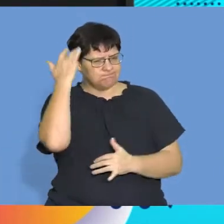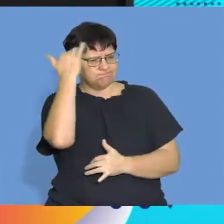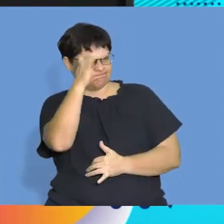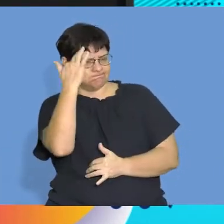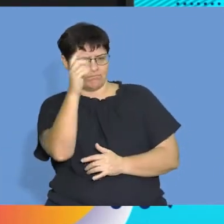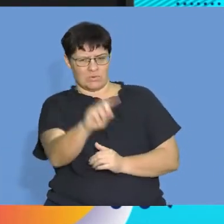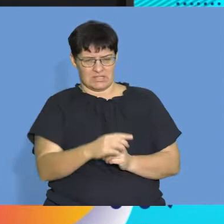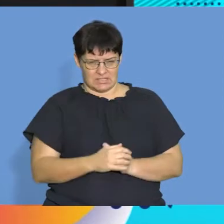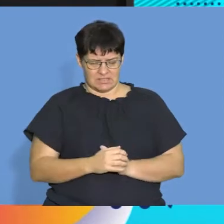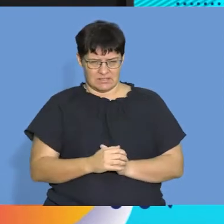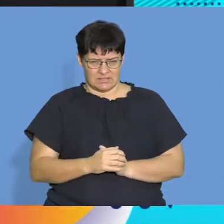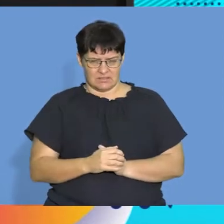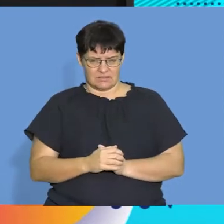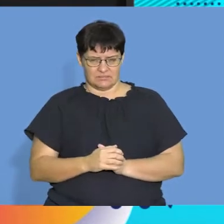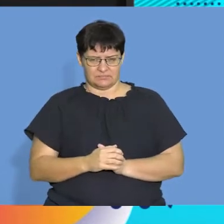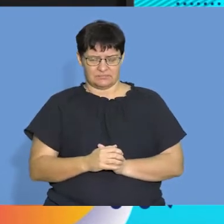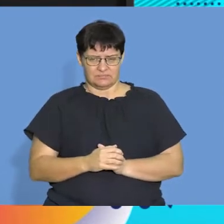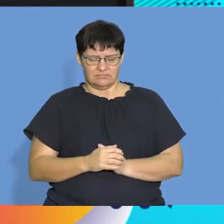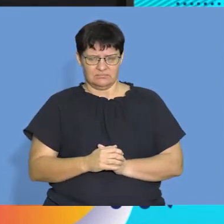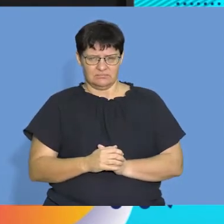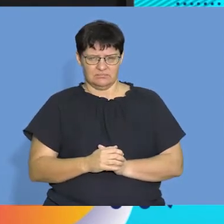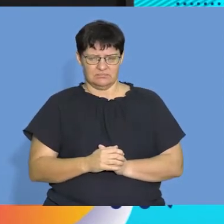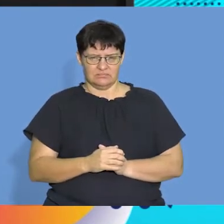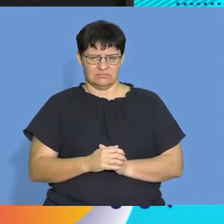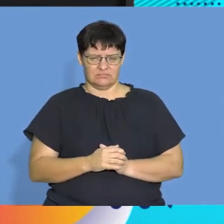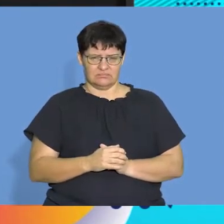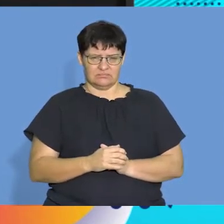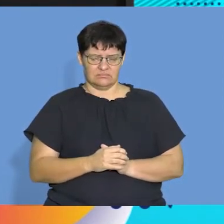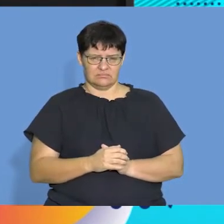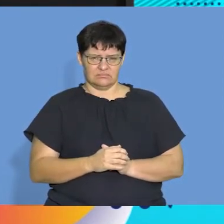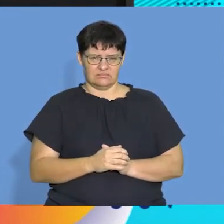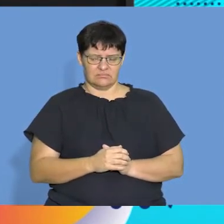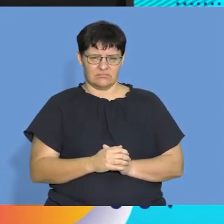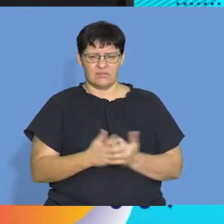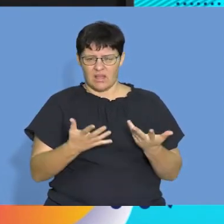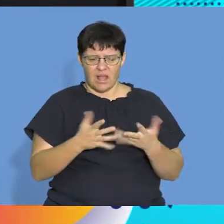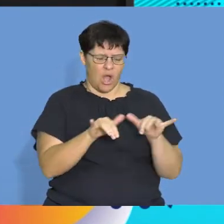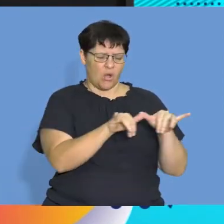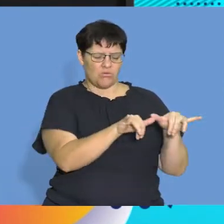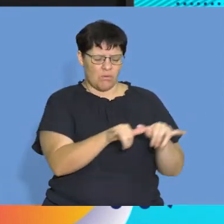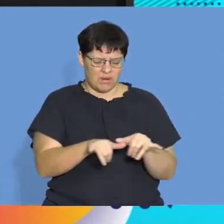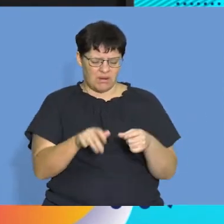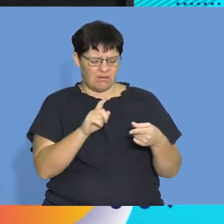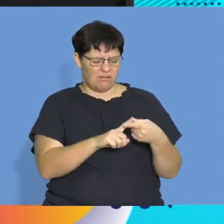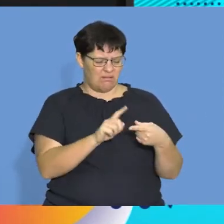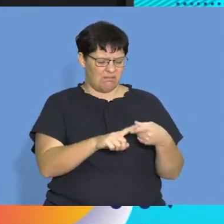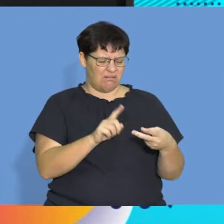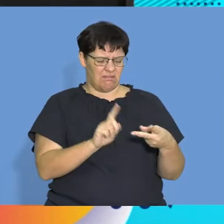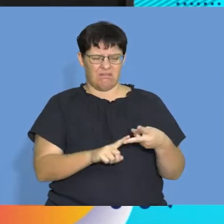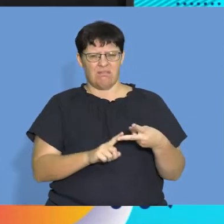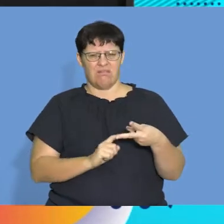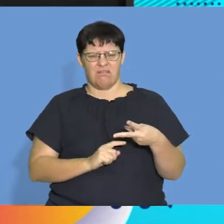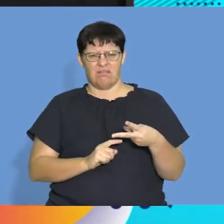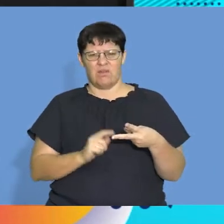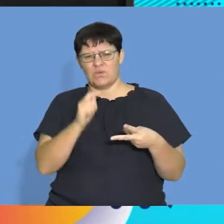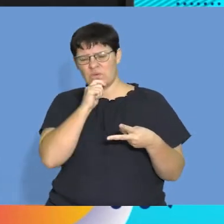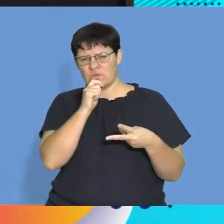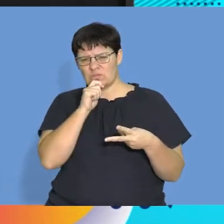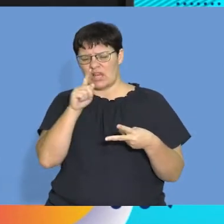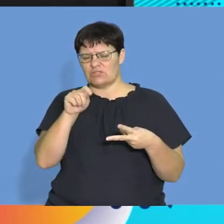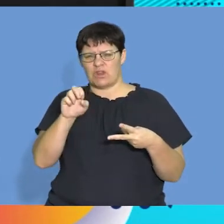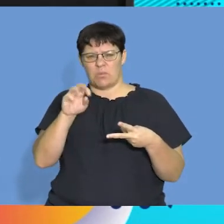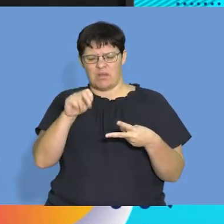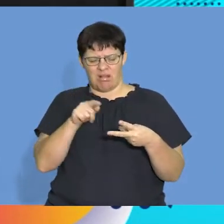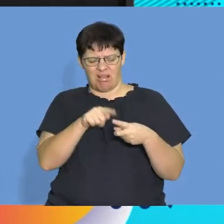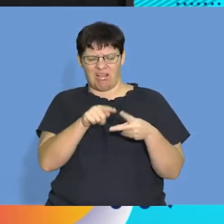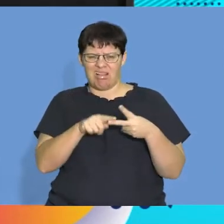is different between you factorizing using a common factor and you factorizing using a trinomial, right?